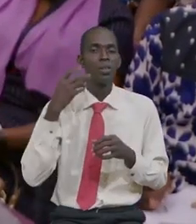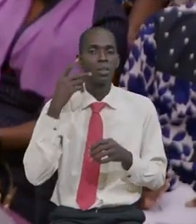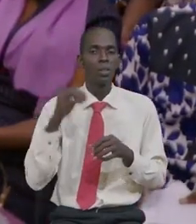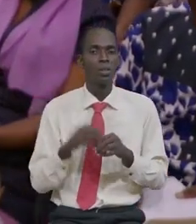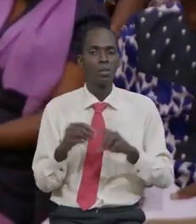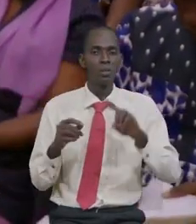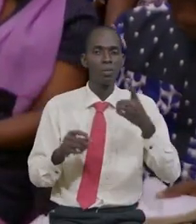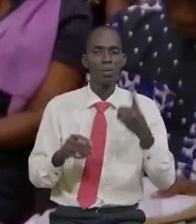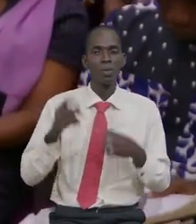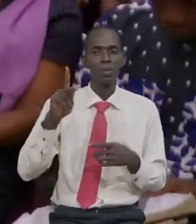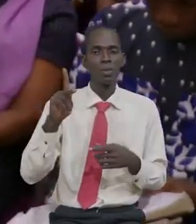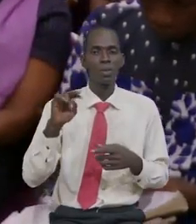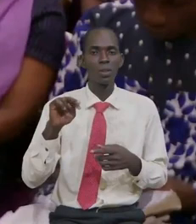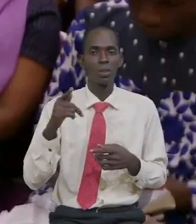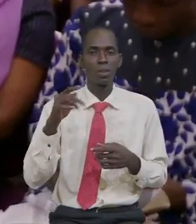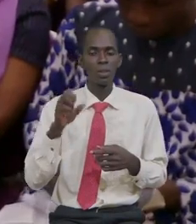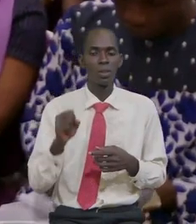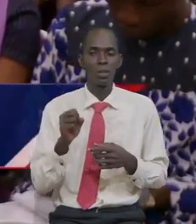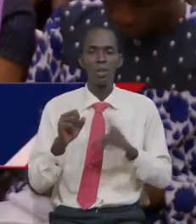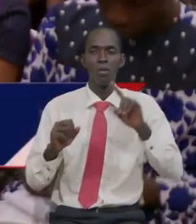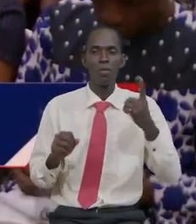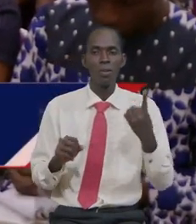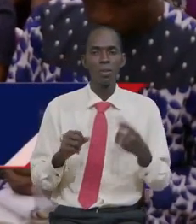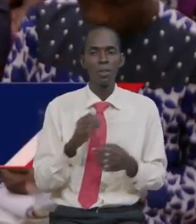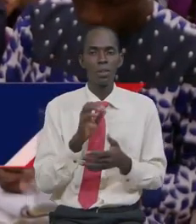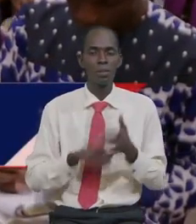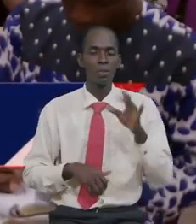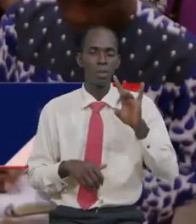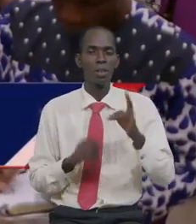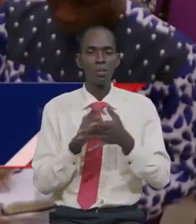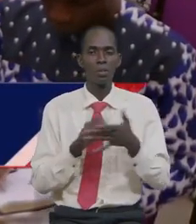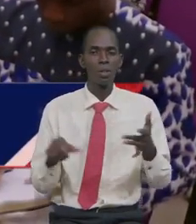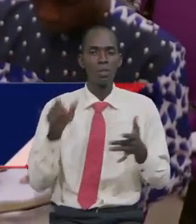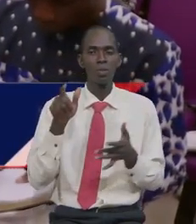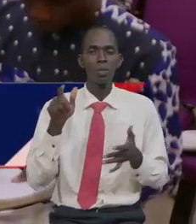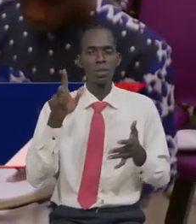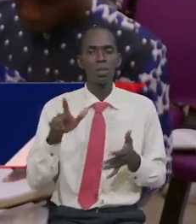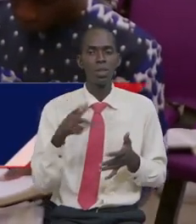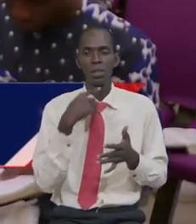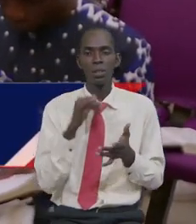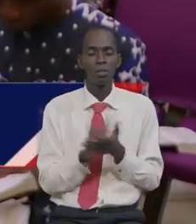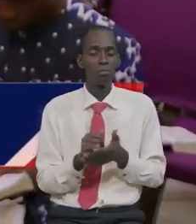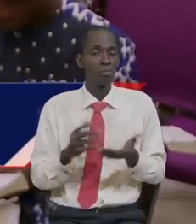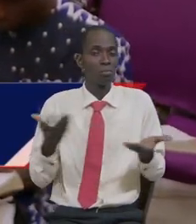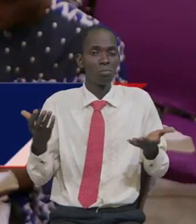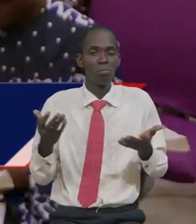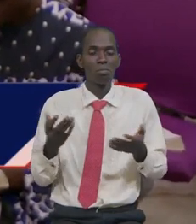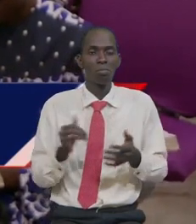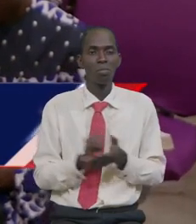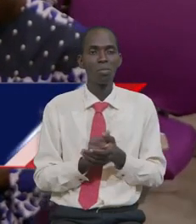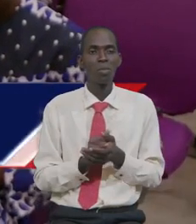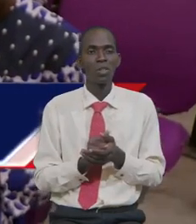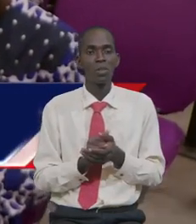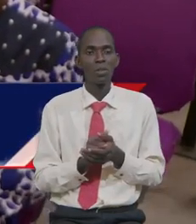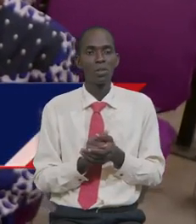verse 23, 1 Kings chapter 8, verse 23, and he said, Lord God of Israel, there